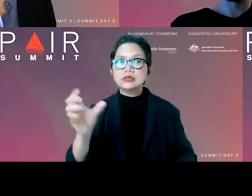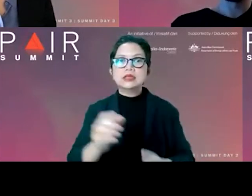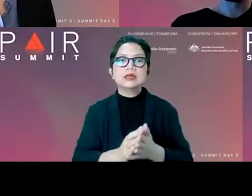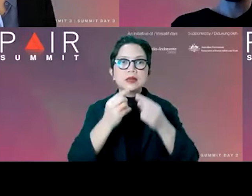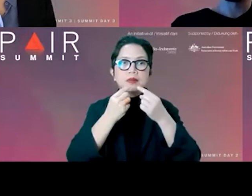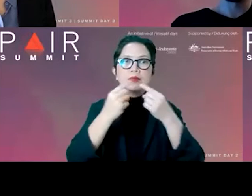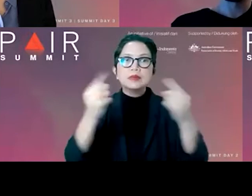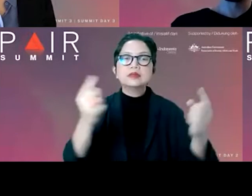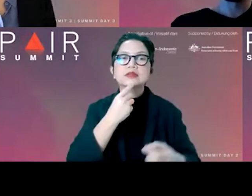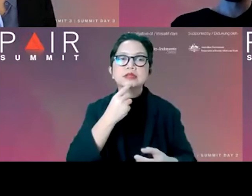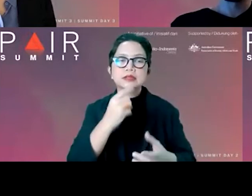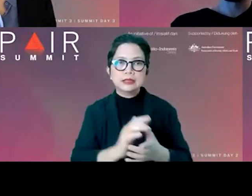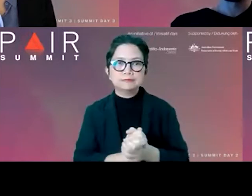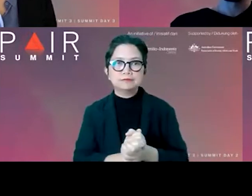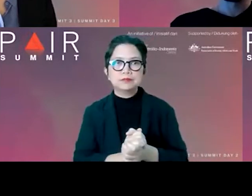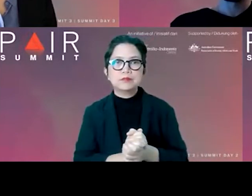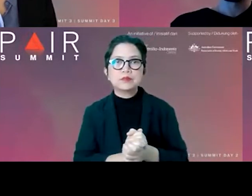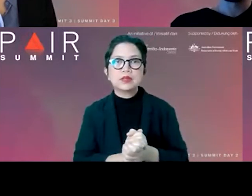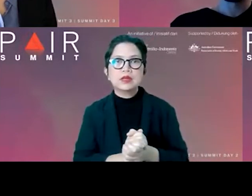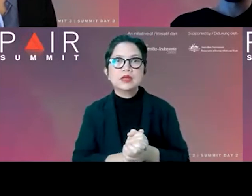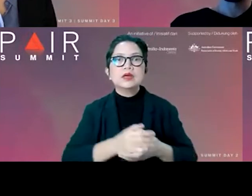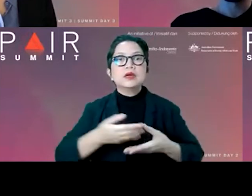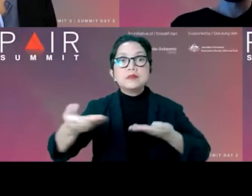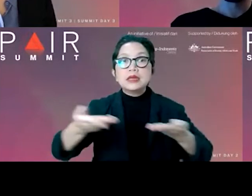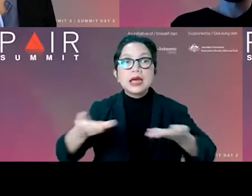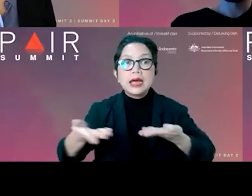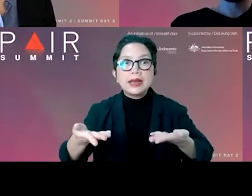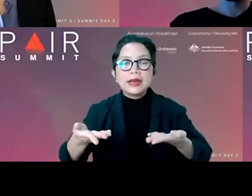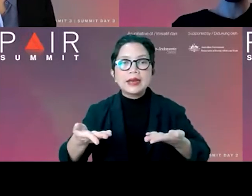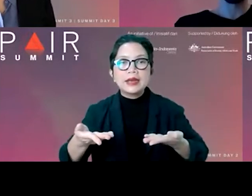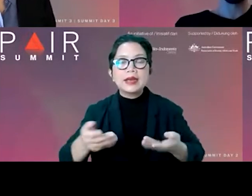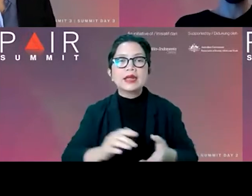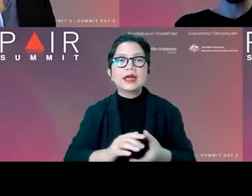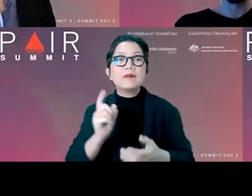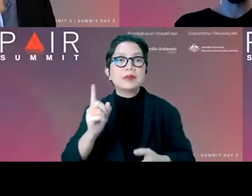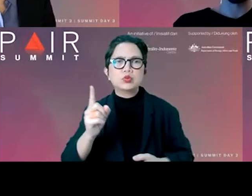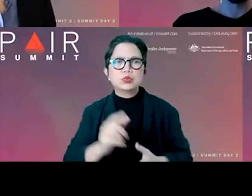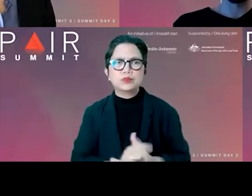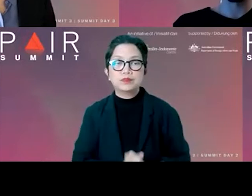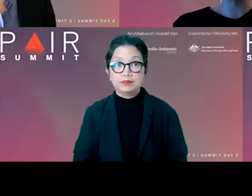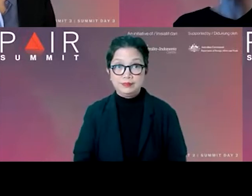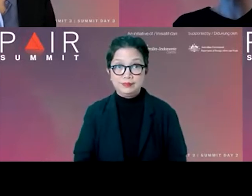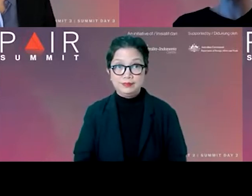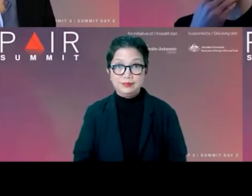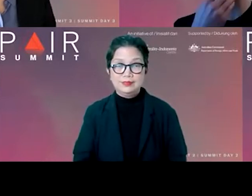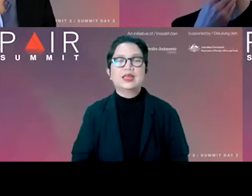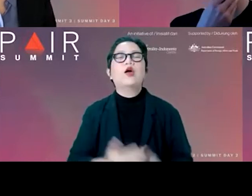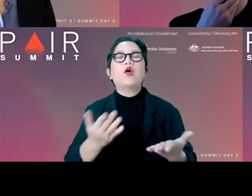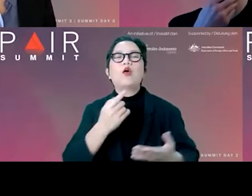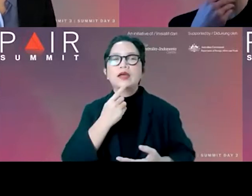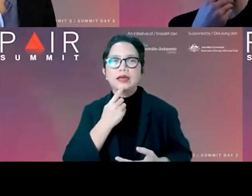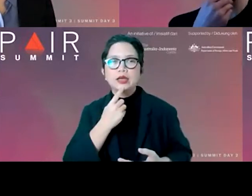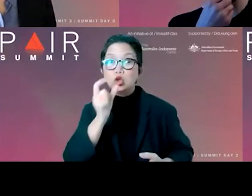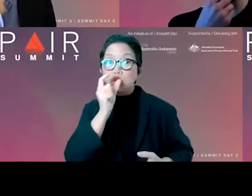we call large-scale social restriction, or PSBB. PSBB is policy. It's